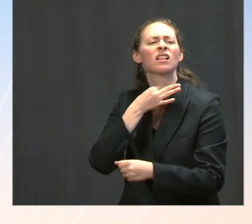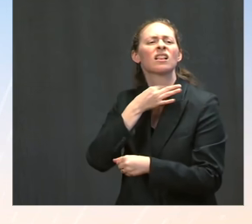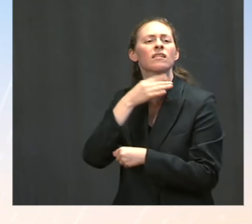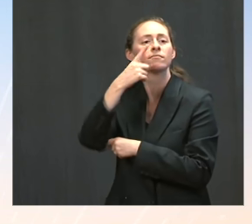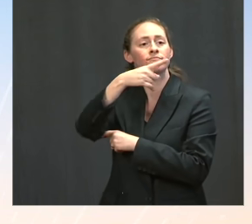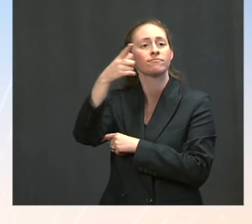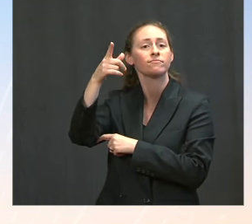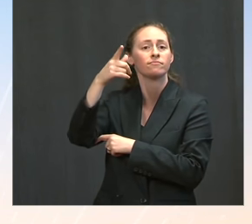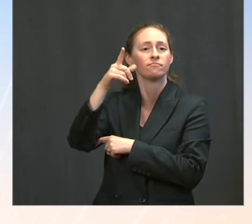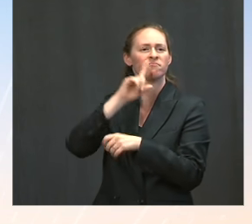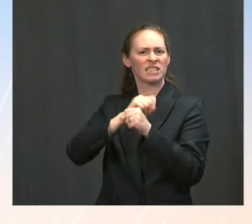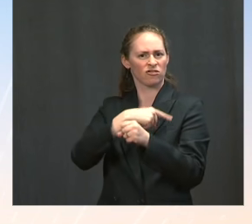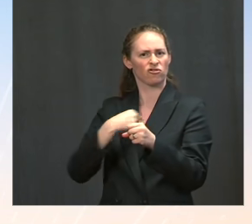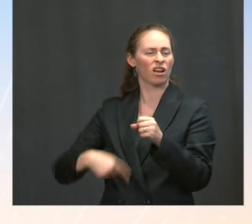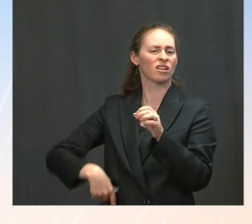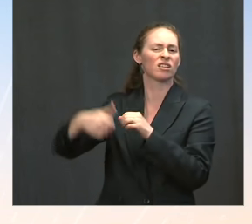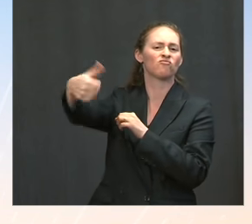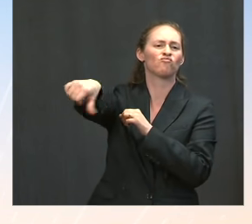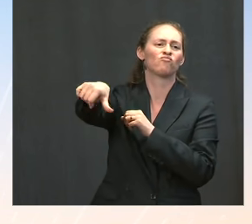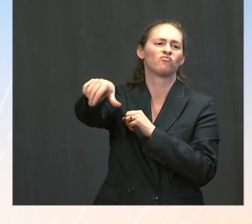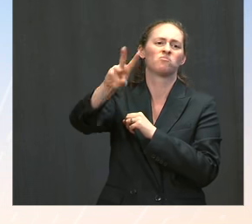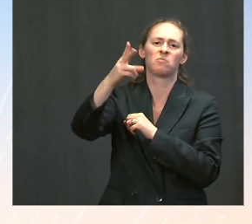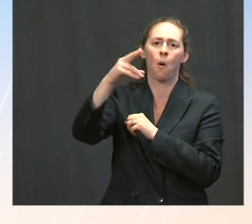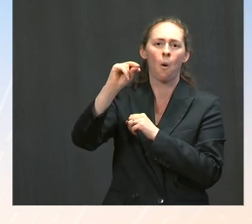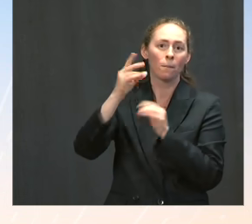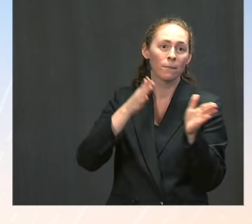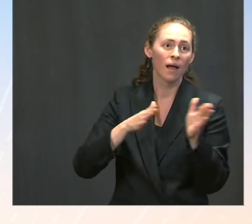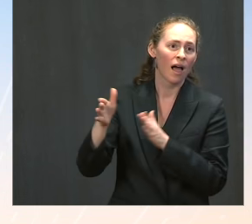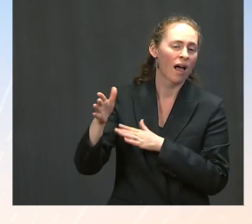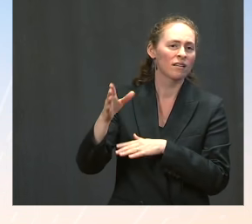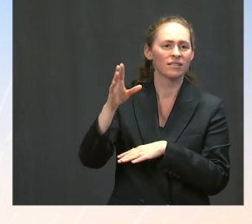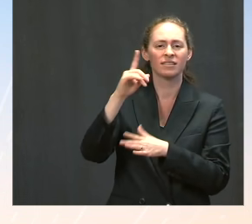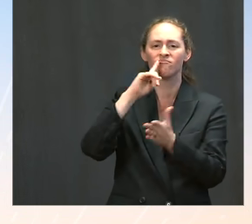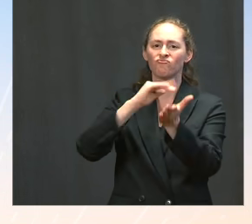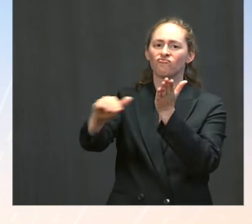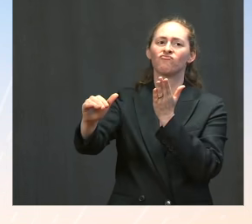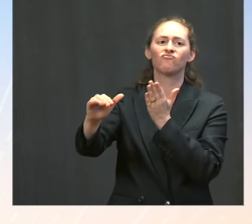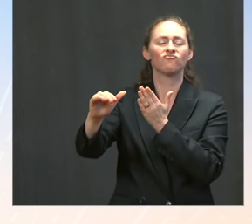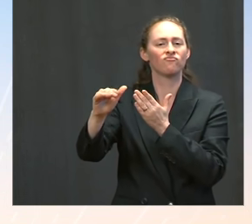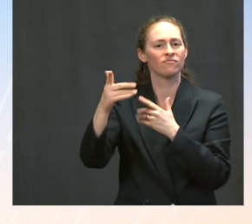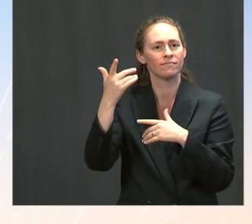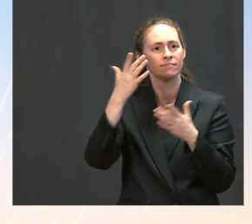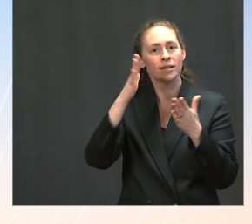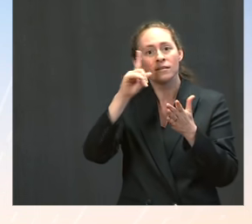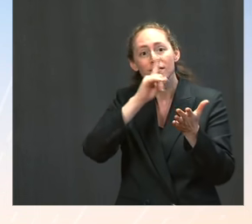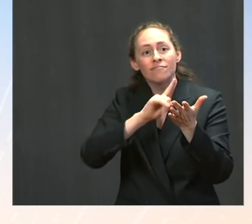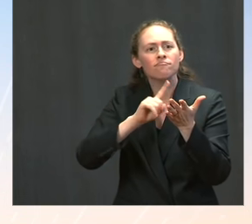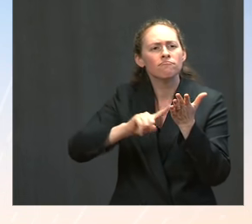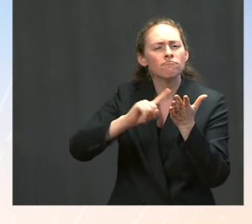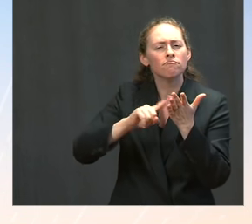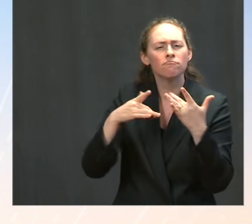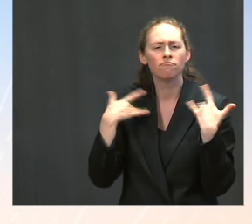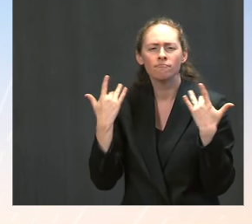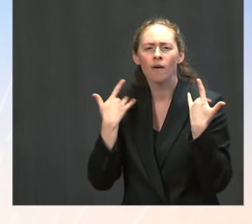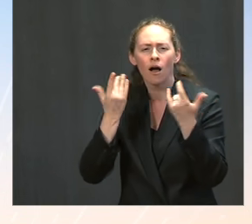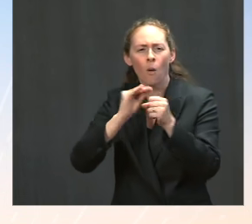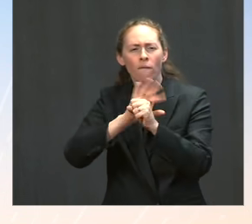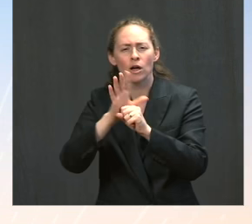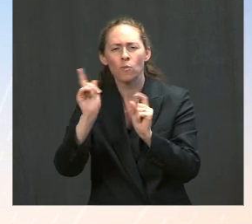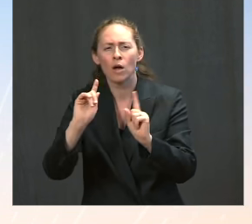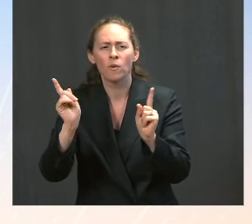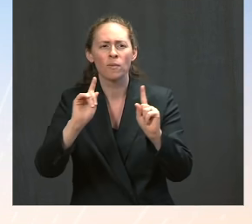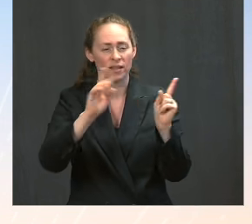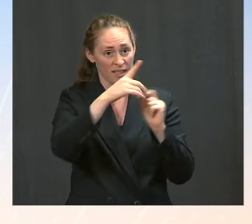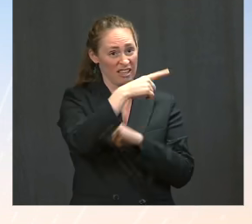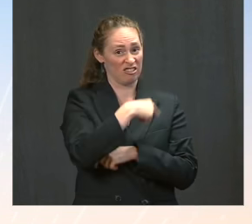plan for a second phase of an investigation into the origins of the coronavirus, including audits of laboratories and markets. What is